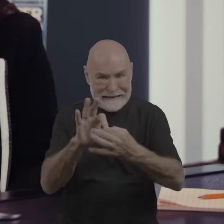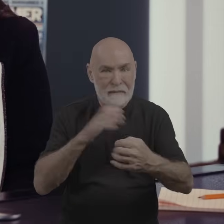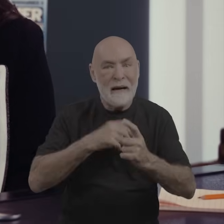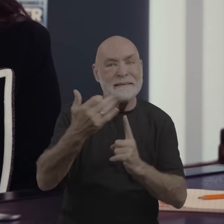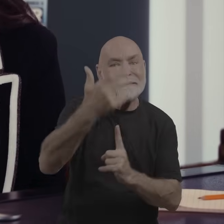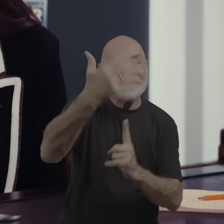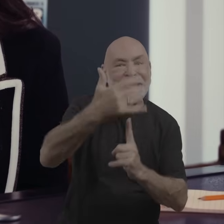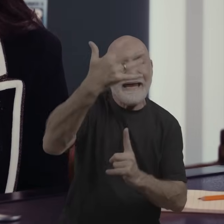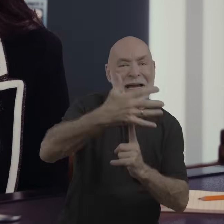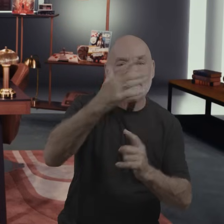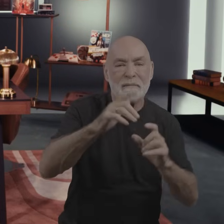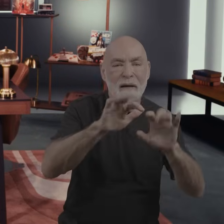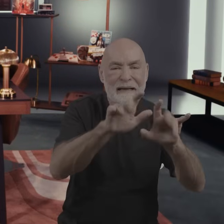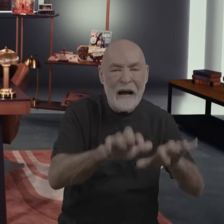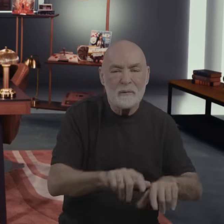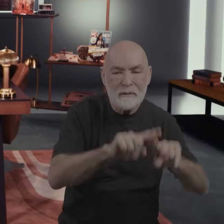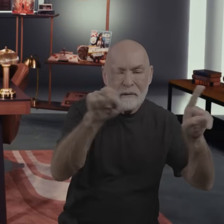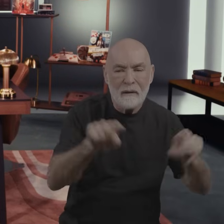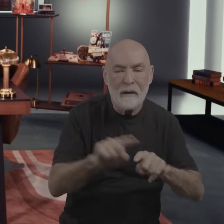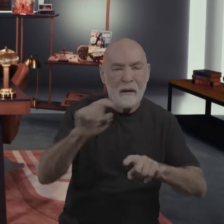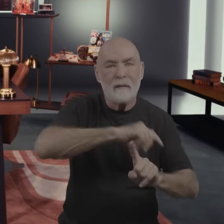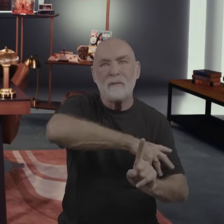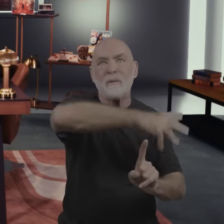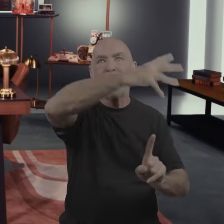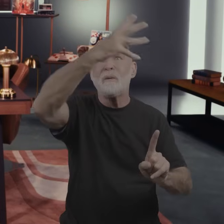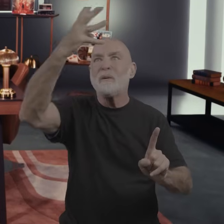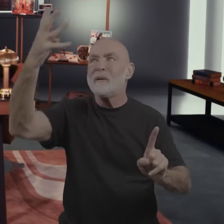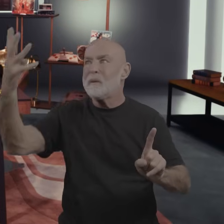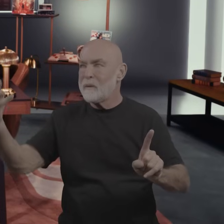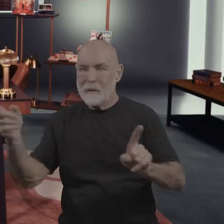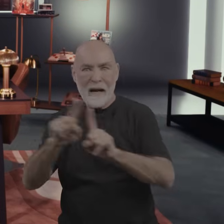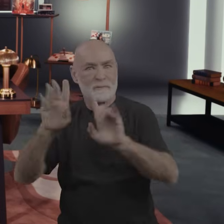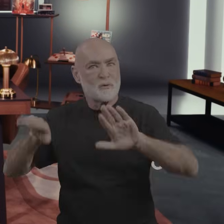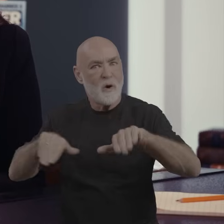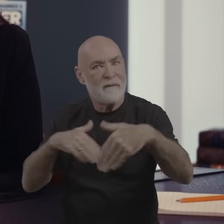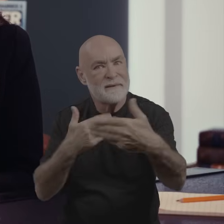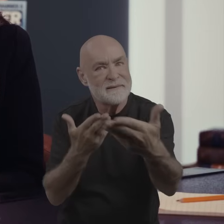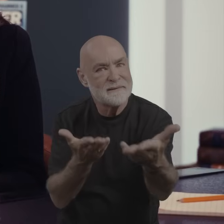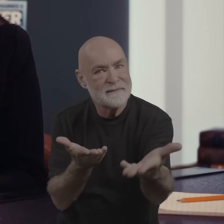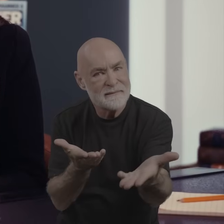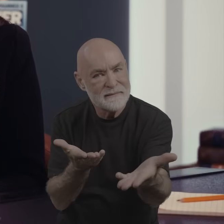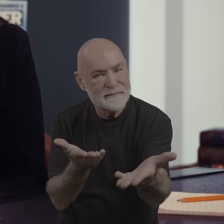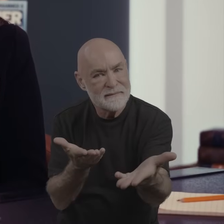now I have to connect my Steam account? It's Plott Vision as a Service.